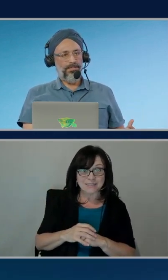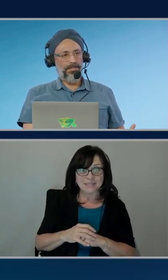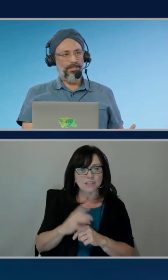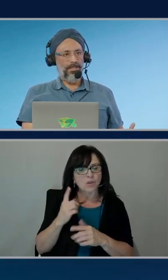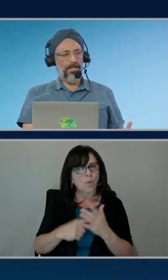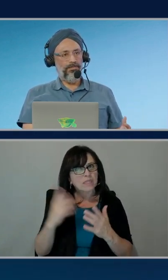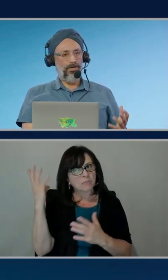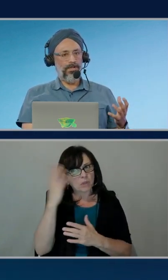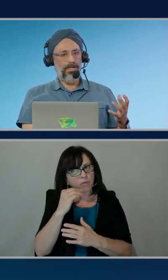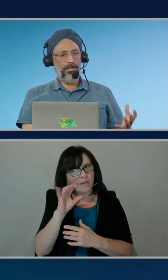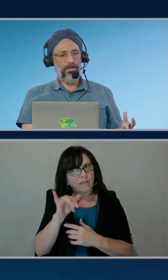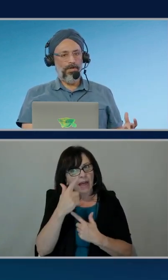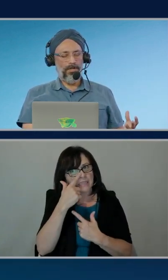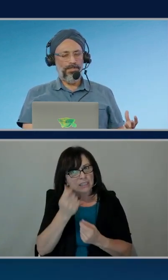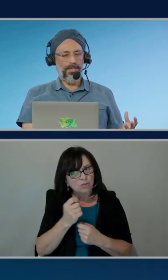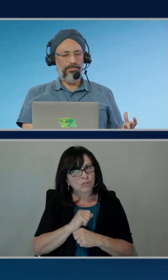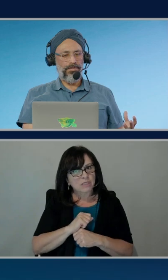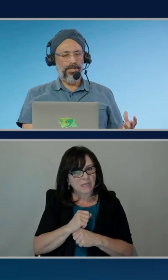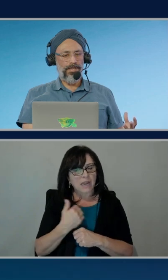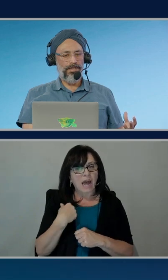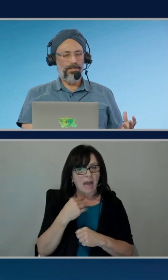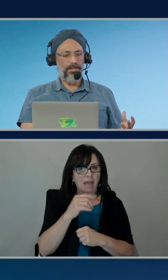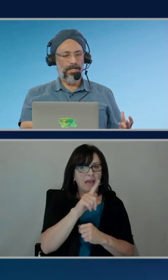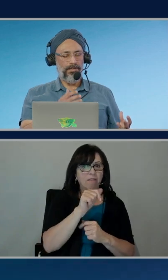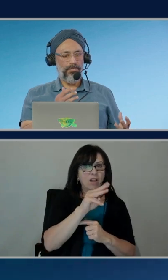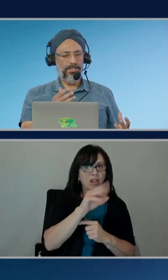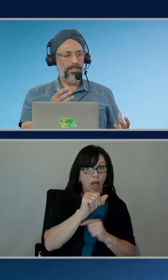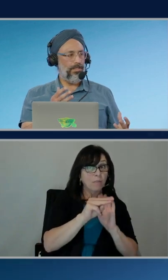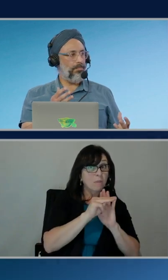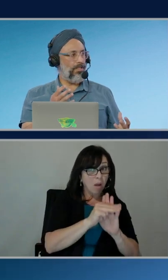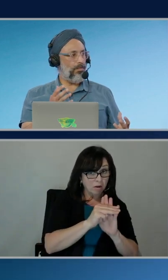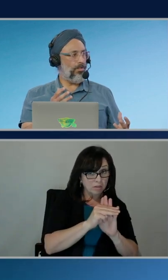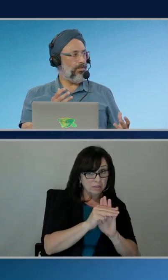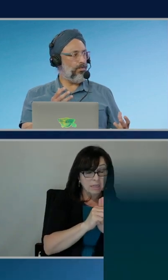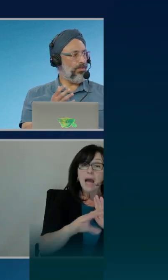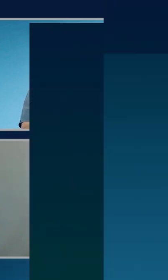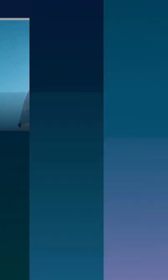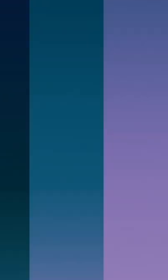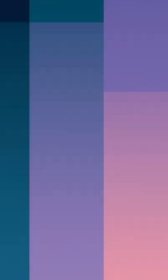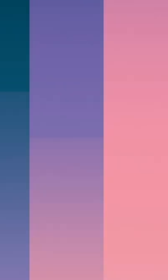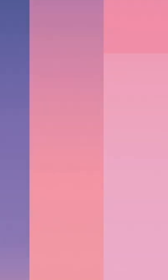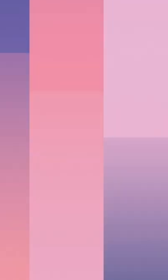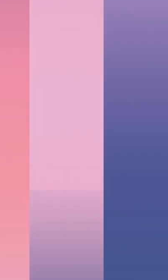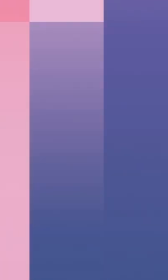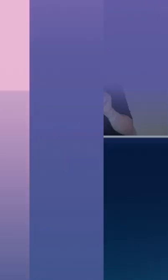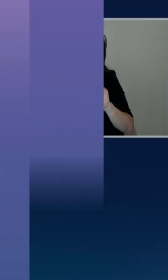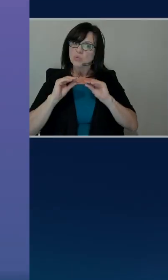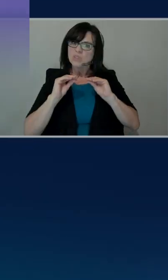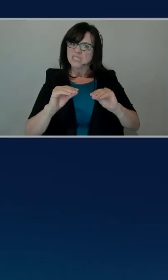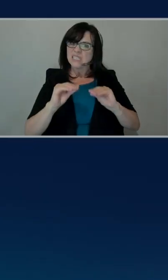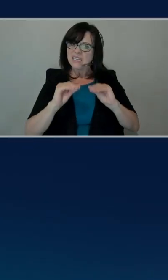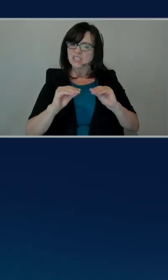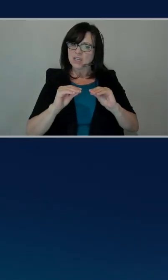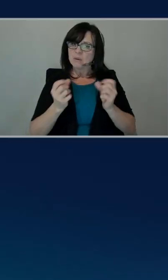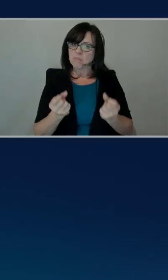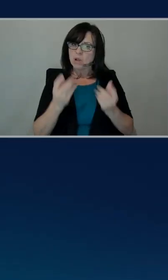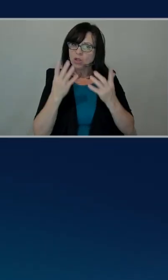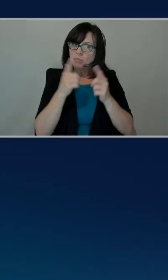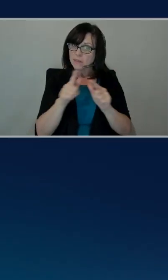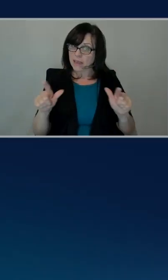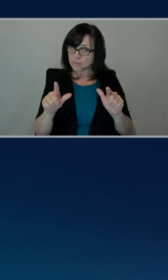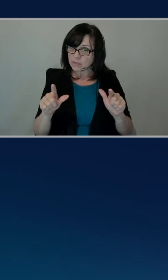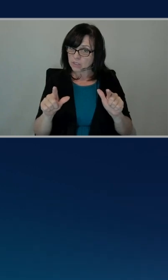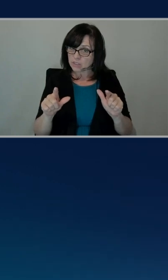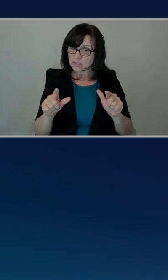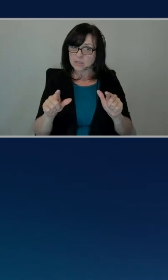is interesting. I've got Llama models. I've trained it. I've basically been able to teach it multiple languages. I've got Mistral